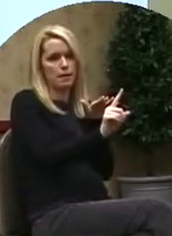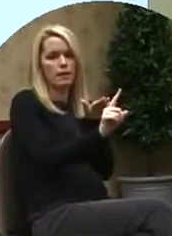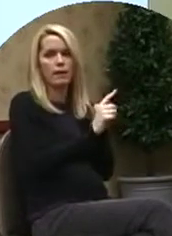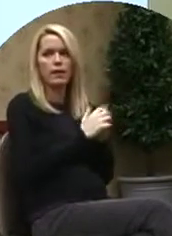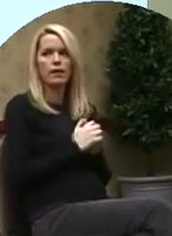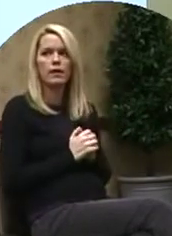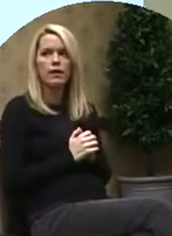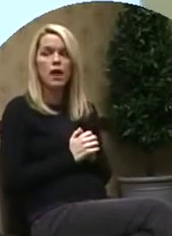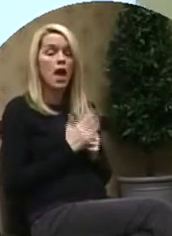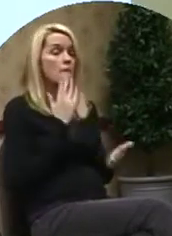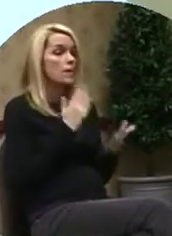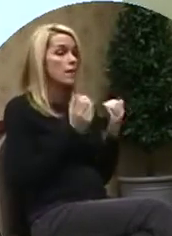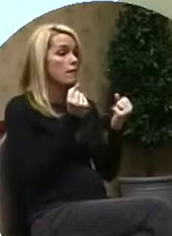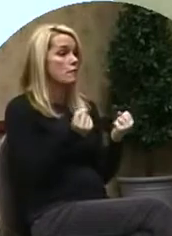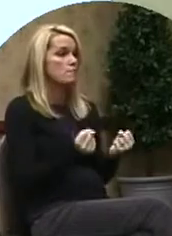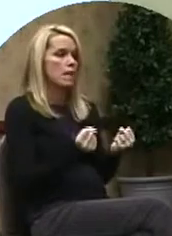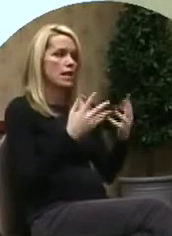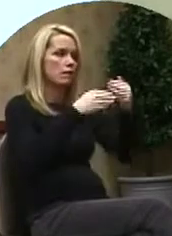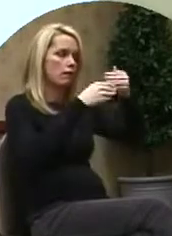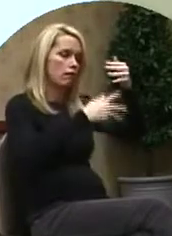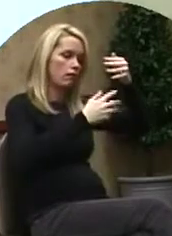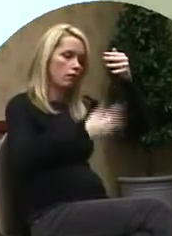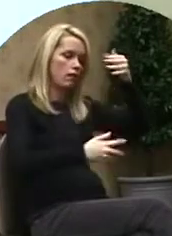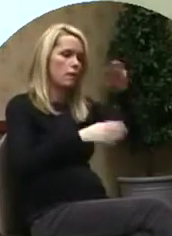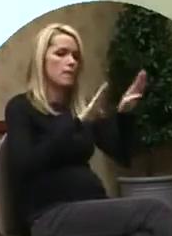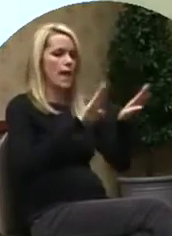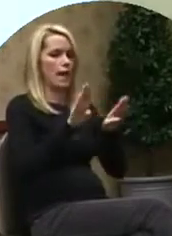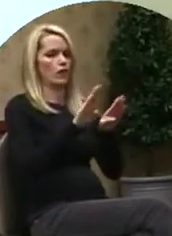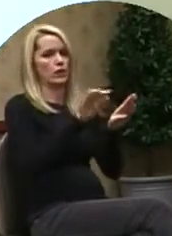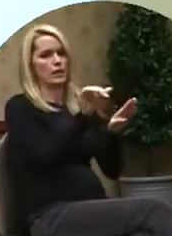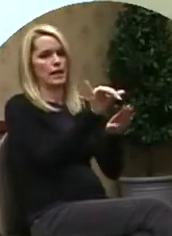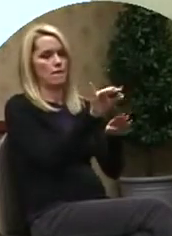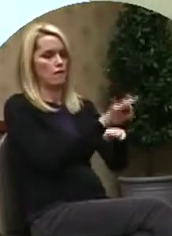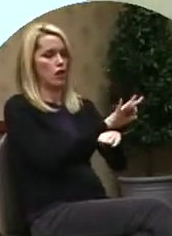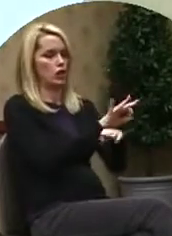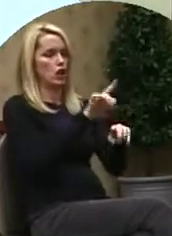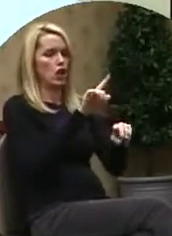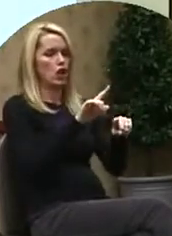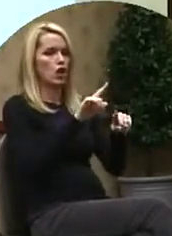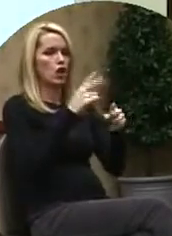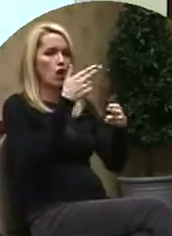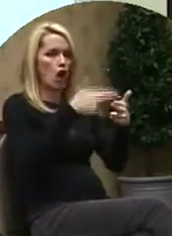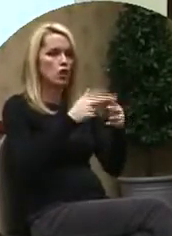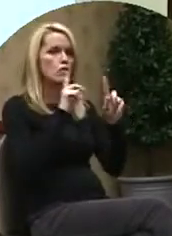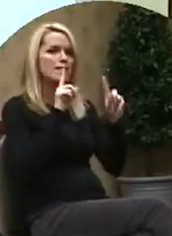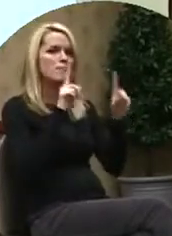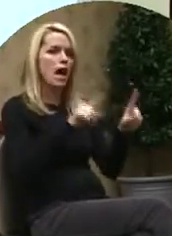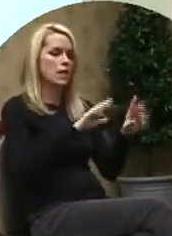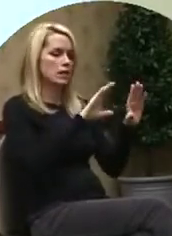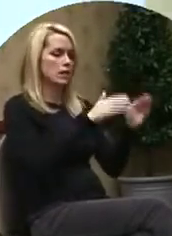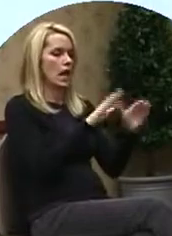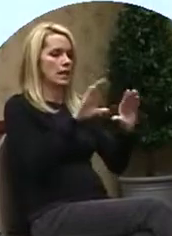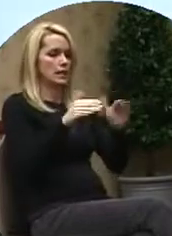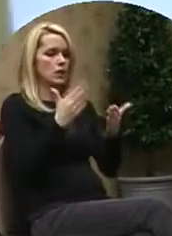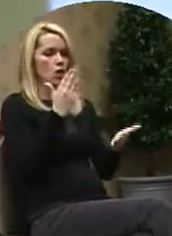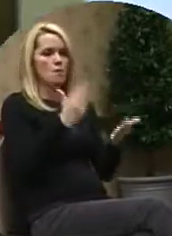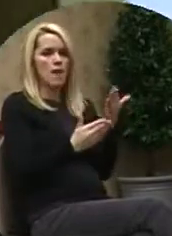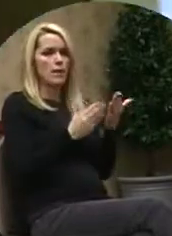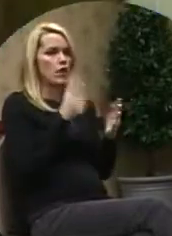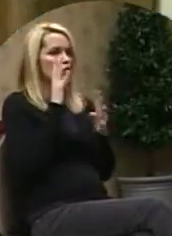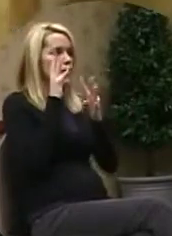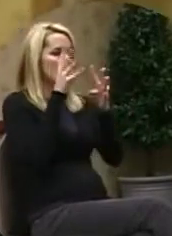of behaviors that serve the same function as well, and those are called response classes. So they may have found many creative ways to get